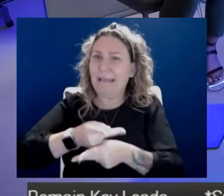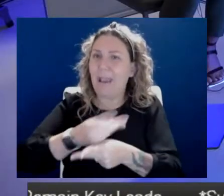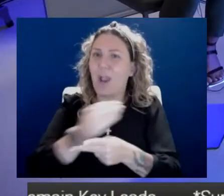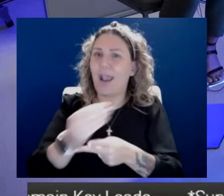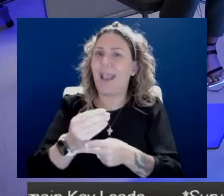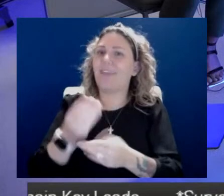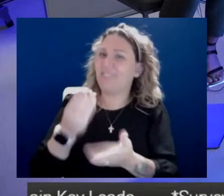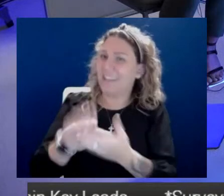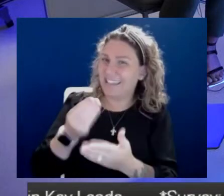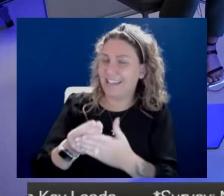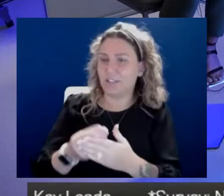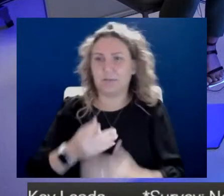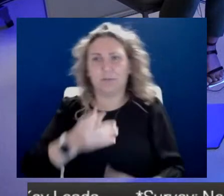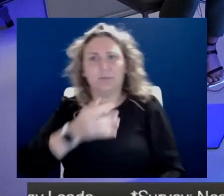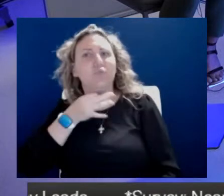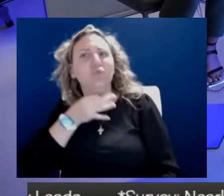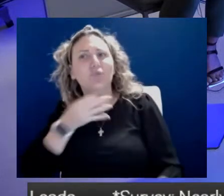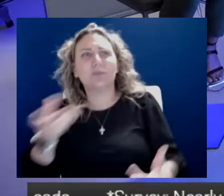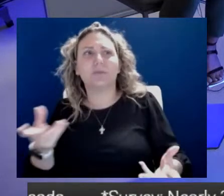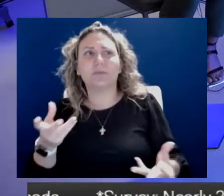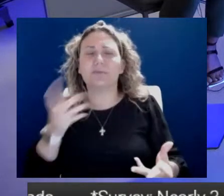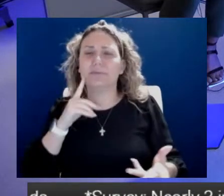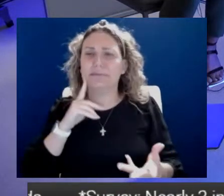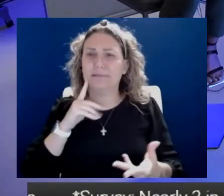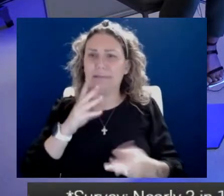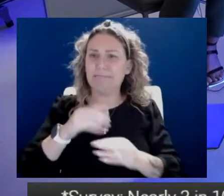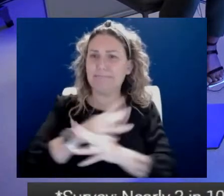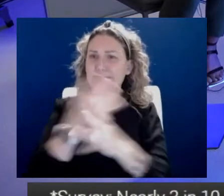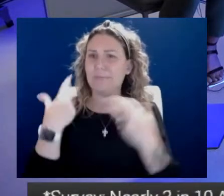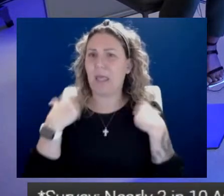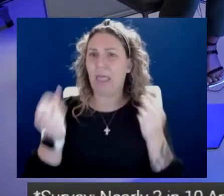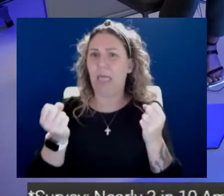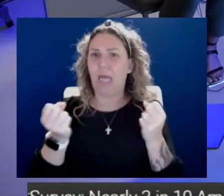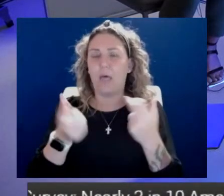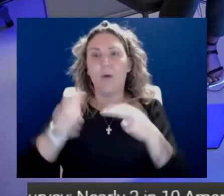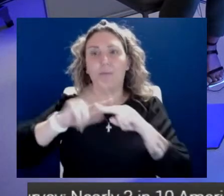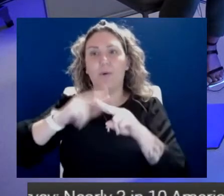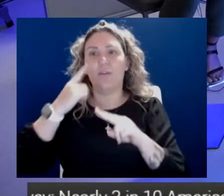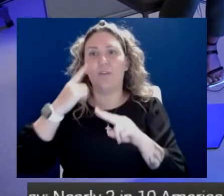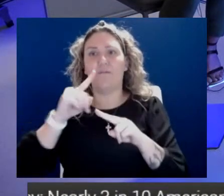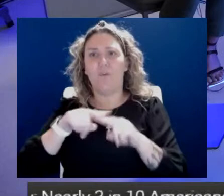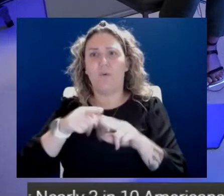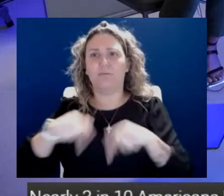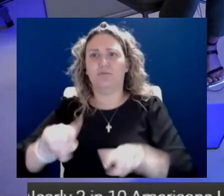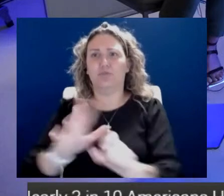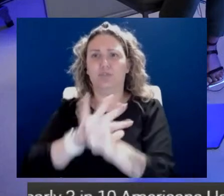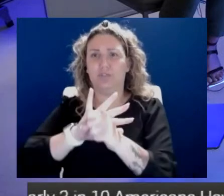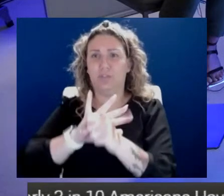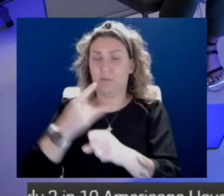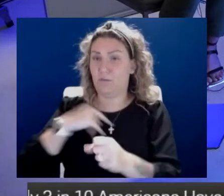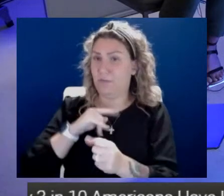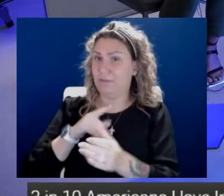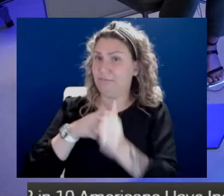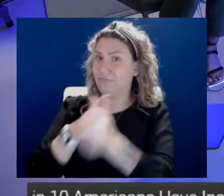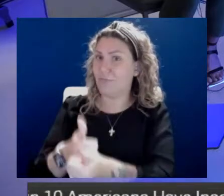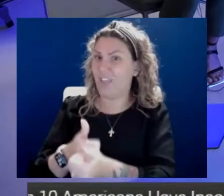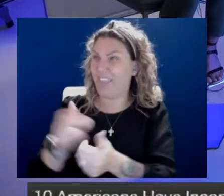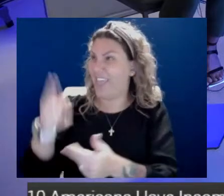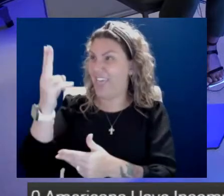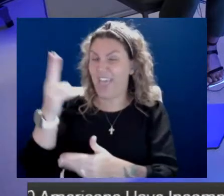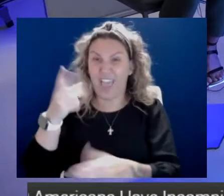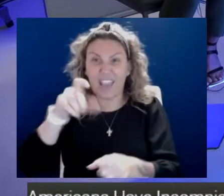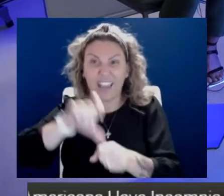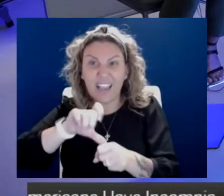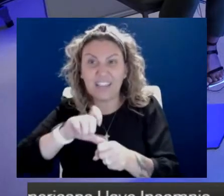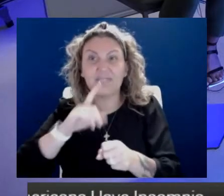that telehealth really kicked into high gear during COVID for obvious reasons, but just curious, are we tracking, though, because of these high gas prices? I can't imagine telehealth is